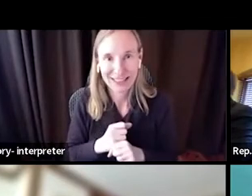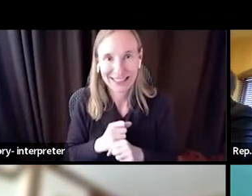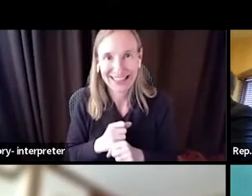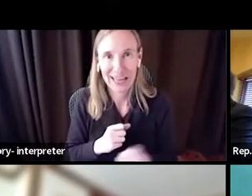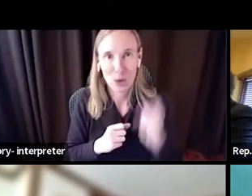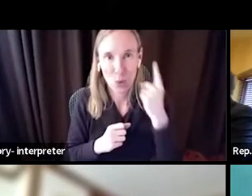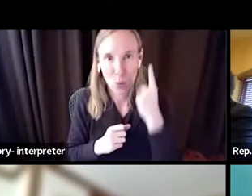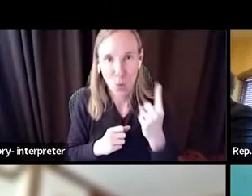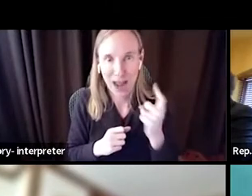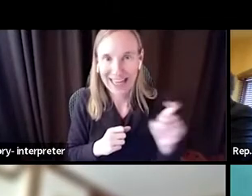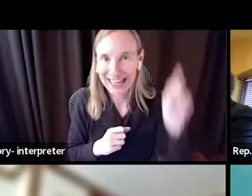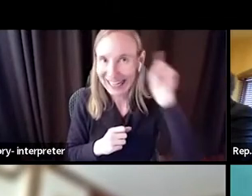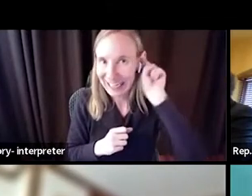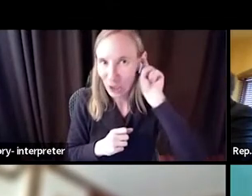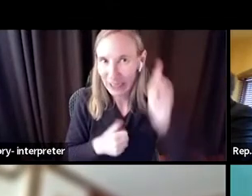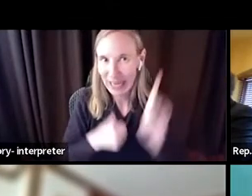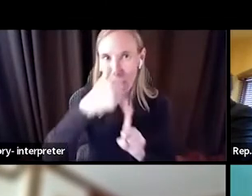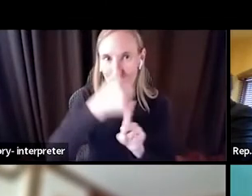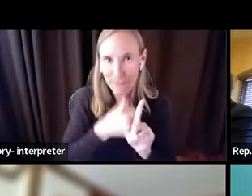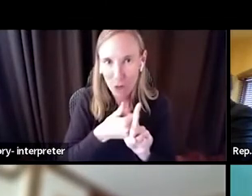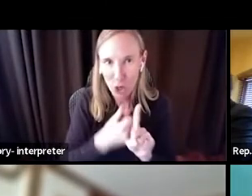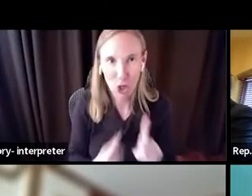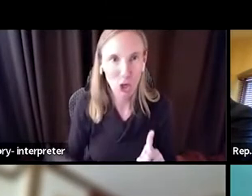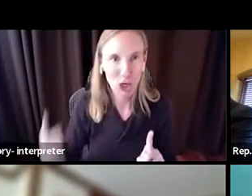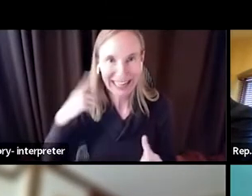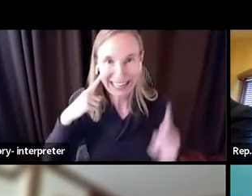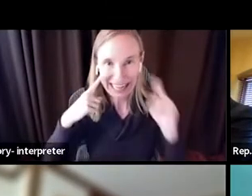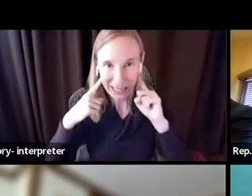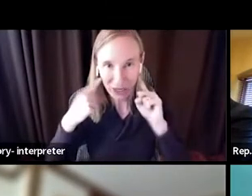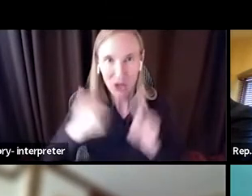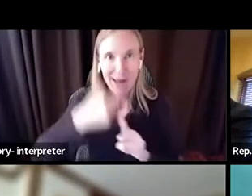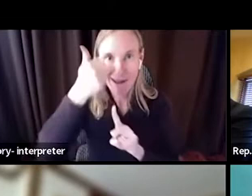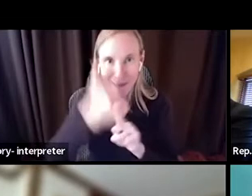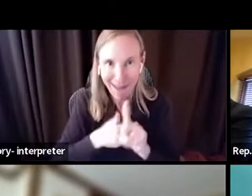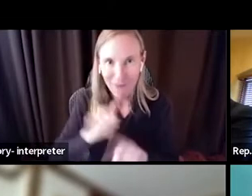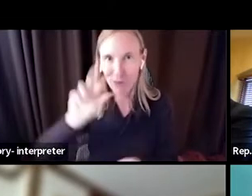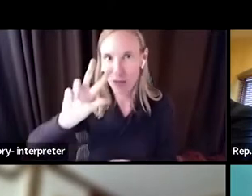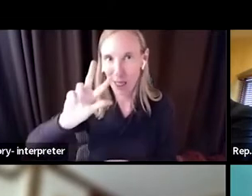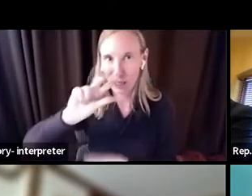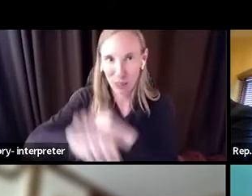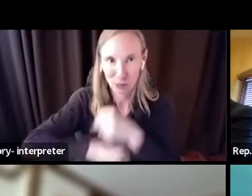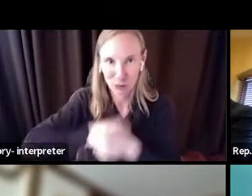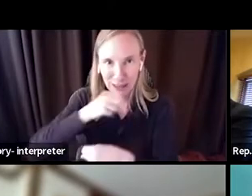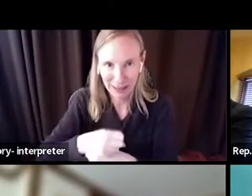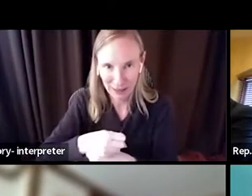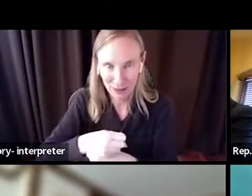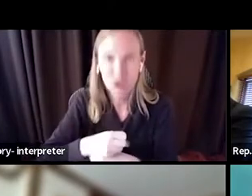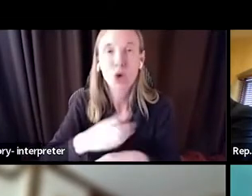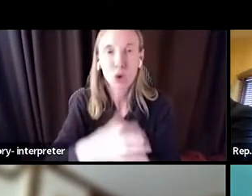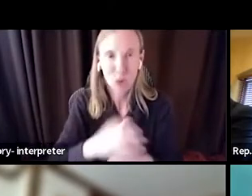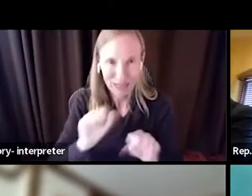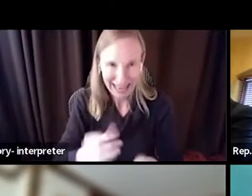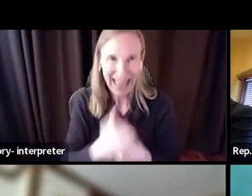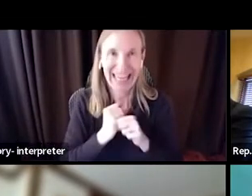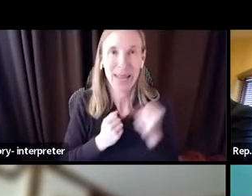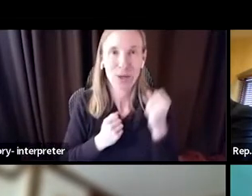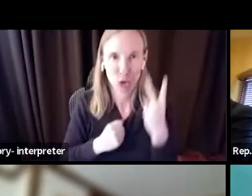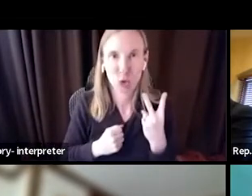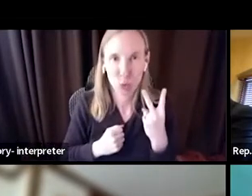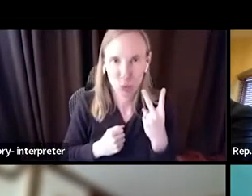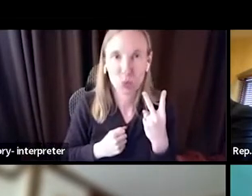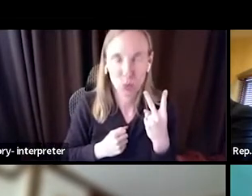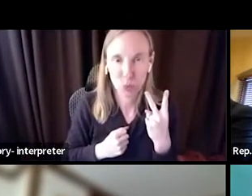My understanding is the recommendation is one hearing aid per ear